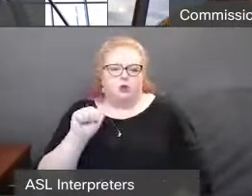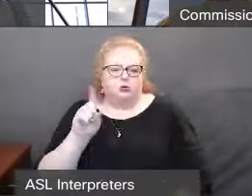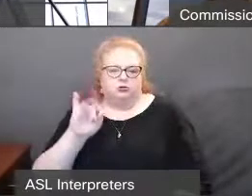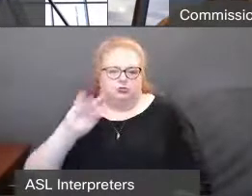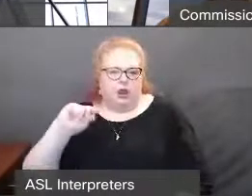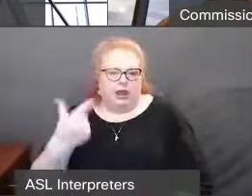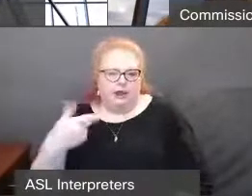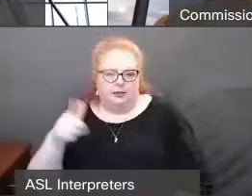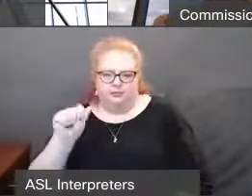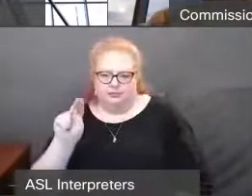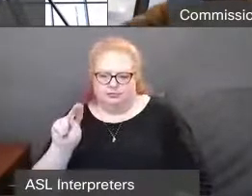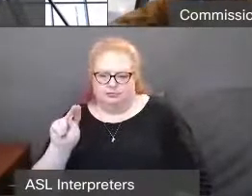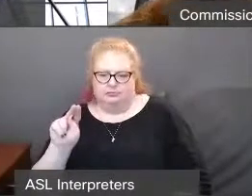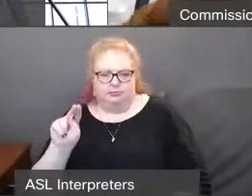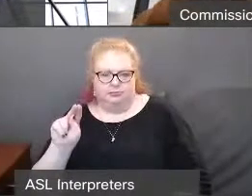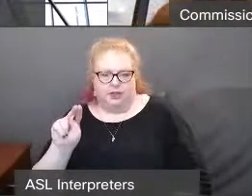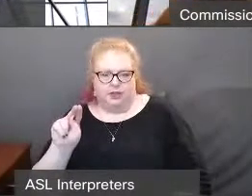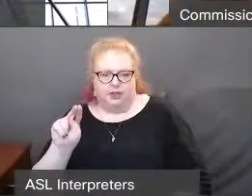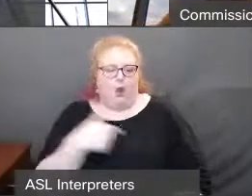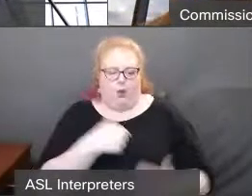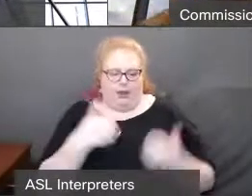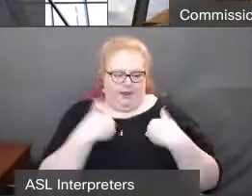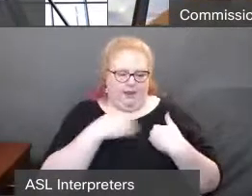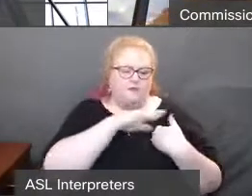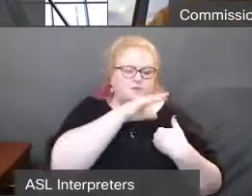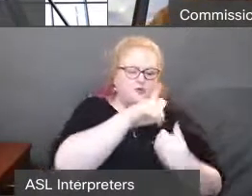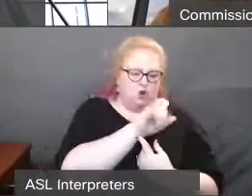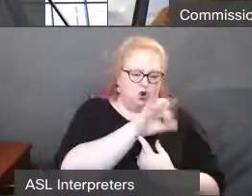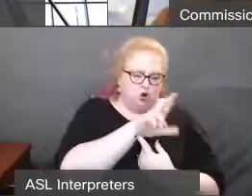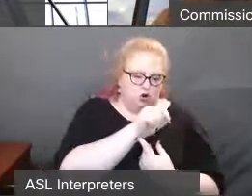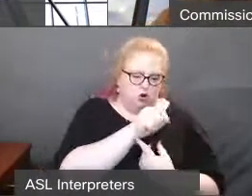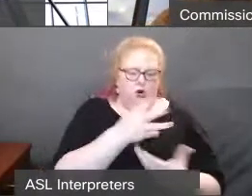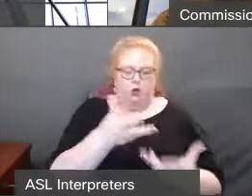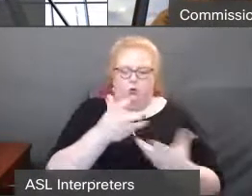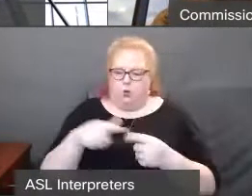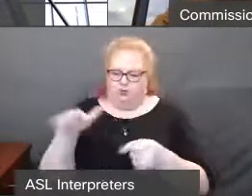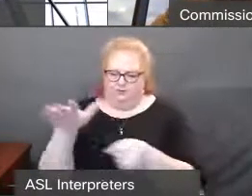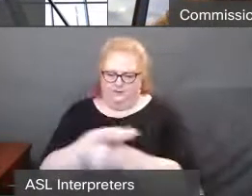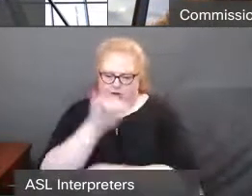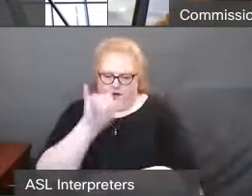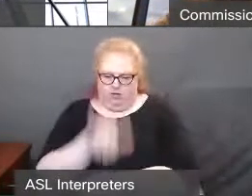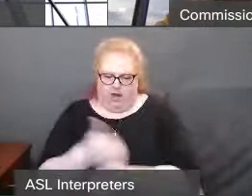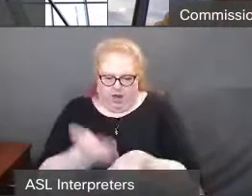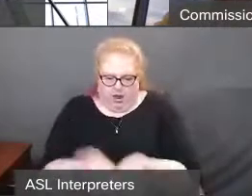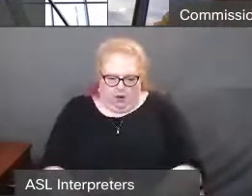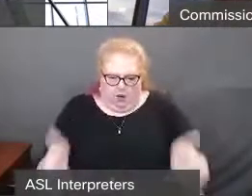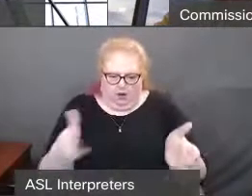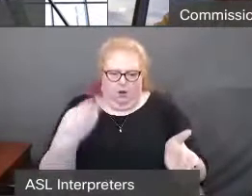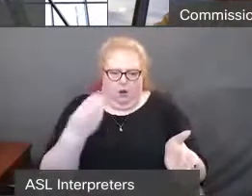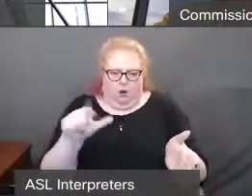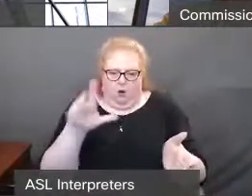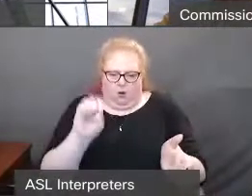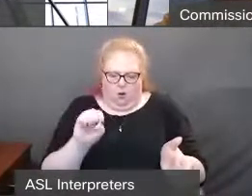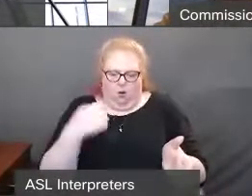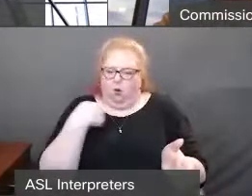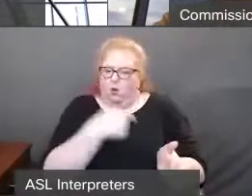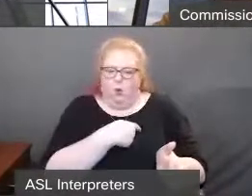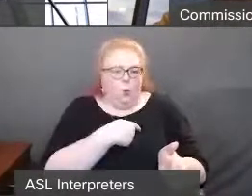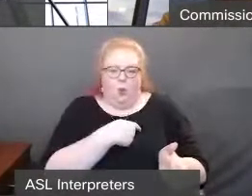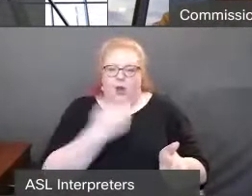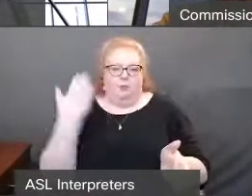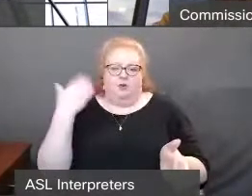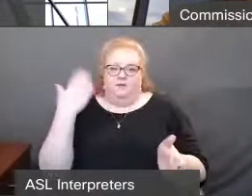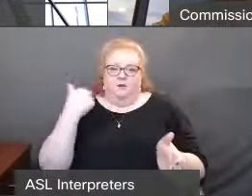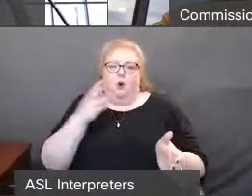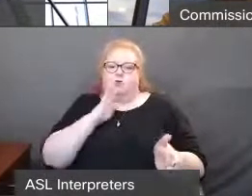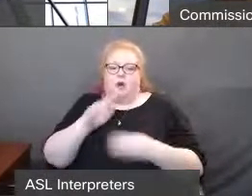just want to fill a hole, and it doesn't. And we're not filling. We've cut it down from 10 acres to less than 2